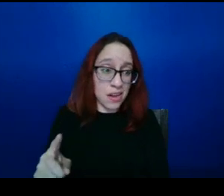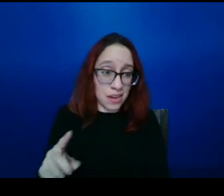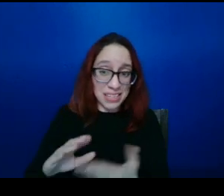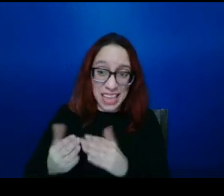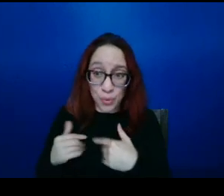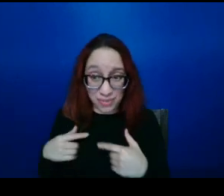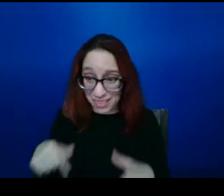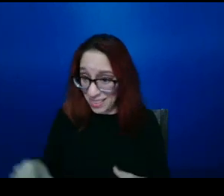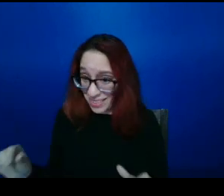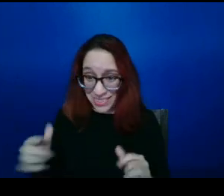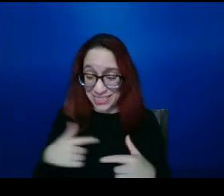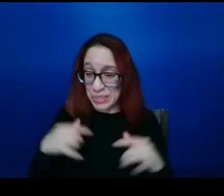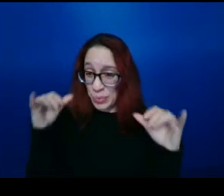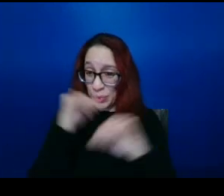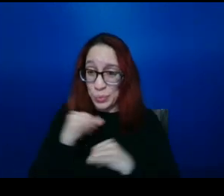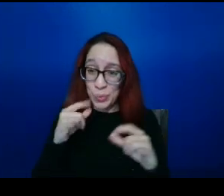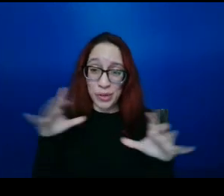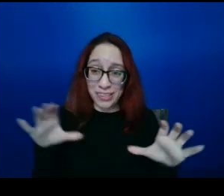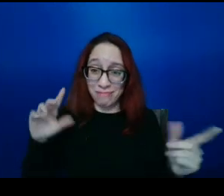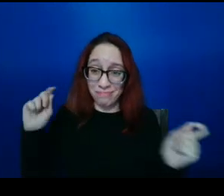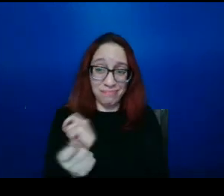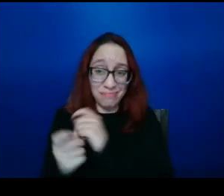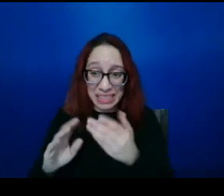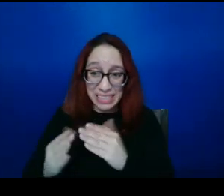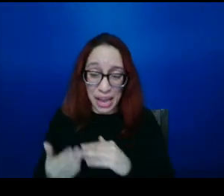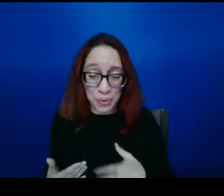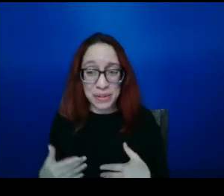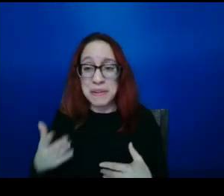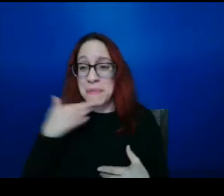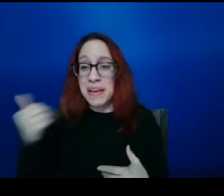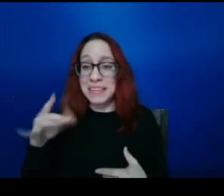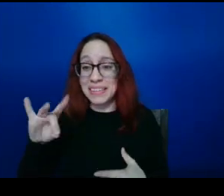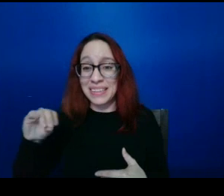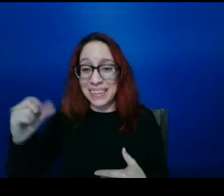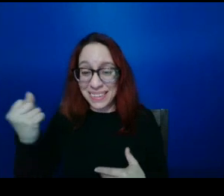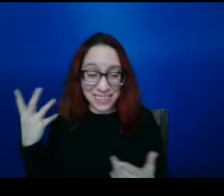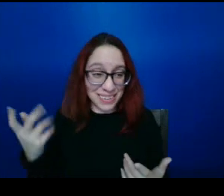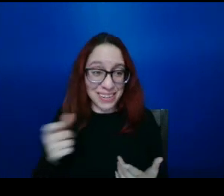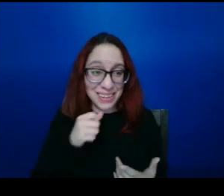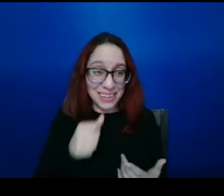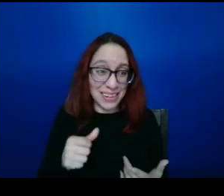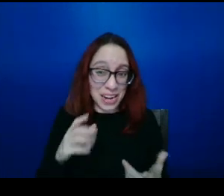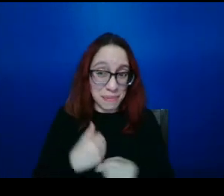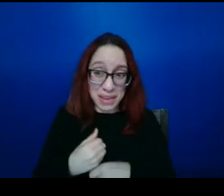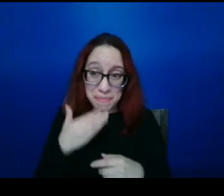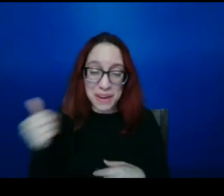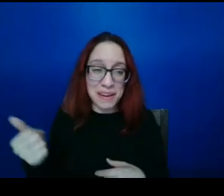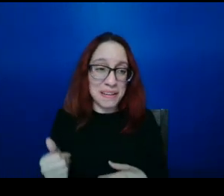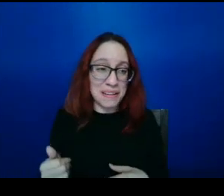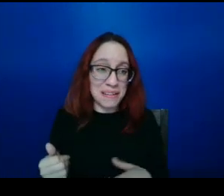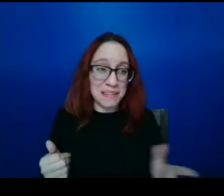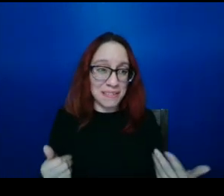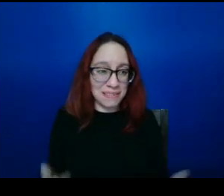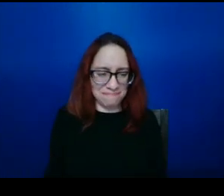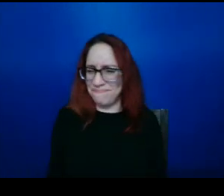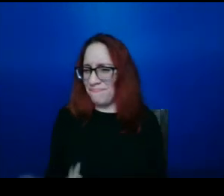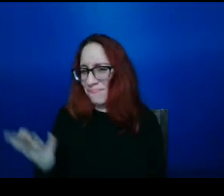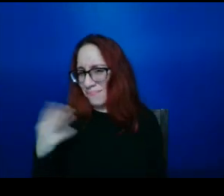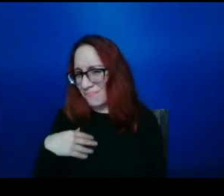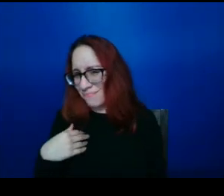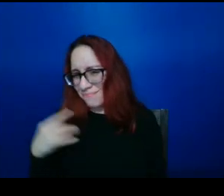this. It's ridiculous what we've done to this town. It was better in the 80s, folks, and you're not making it any better. Oh, maybe these guys will come and do something. But this is